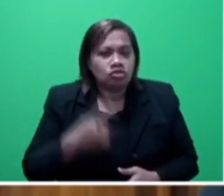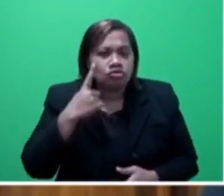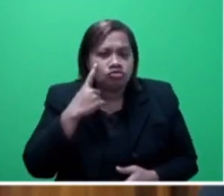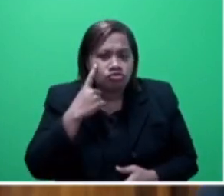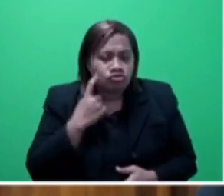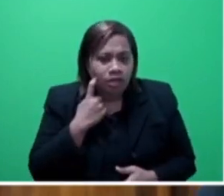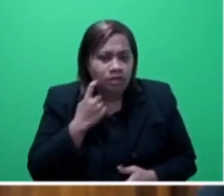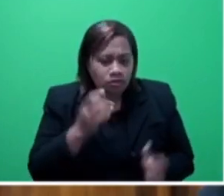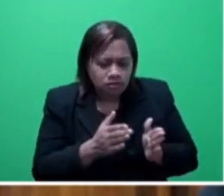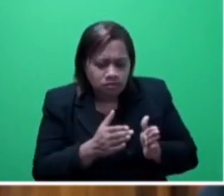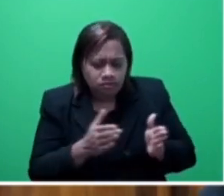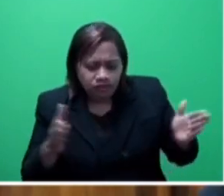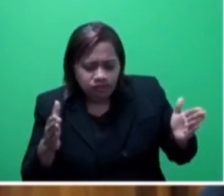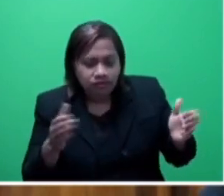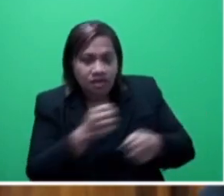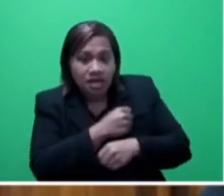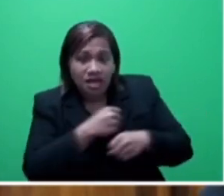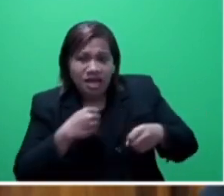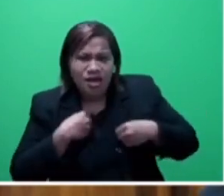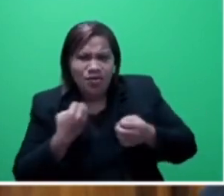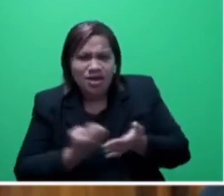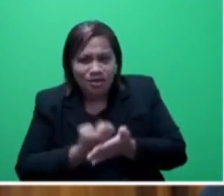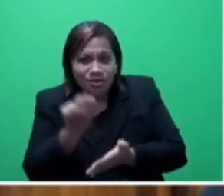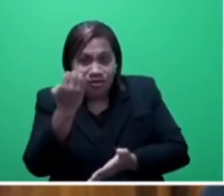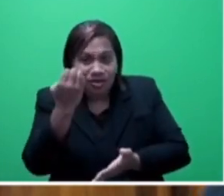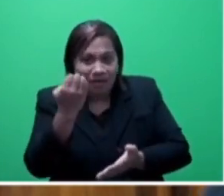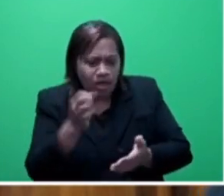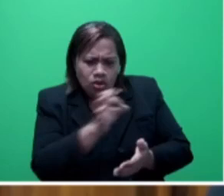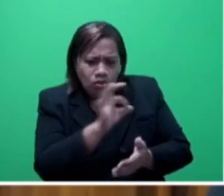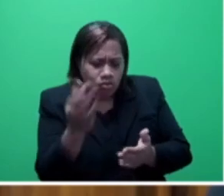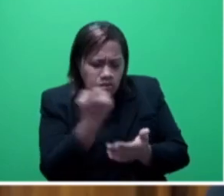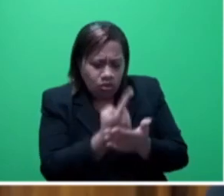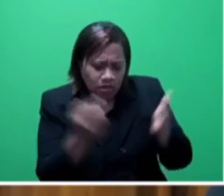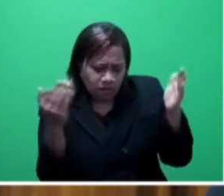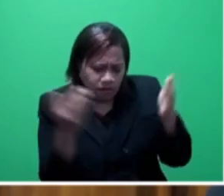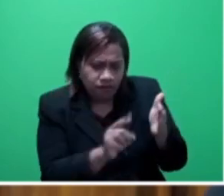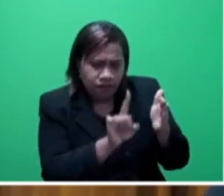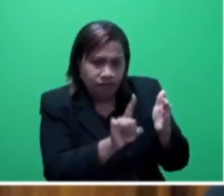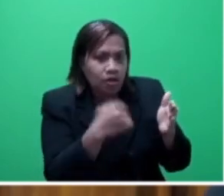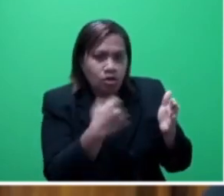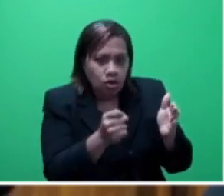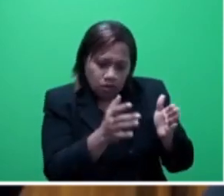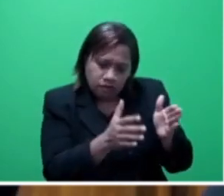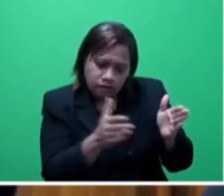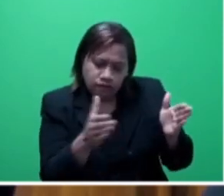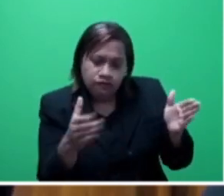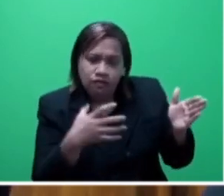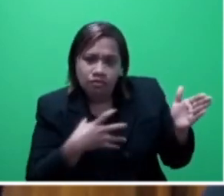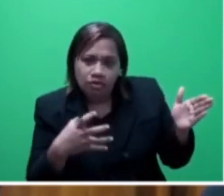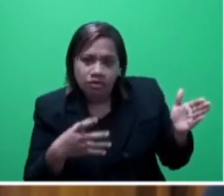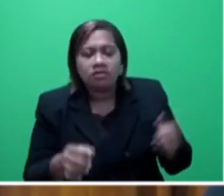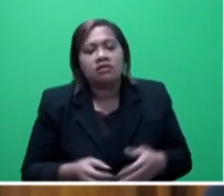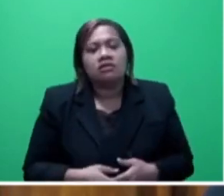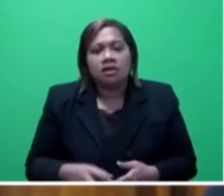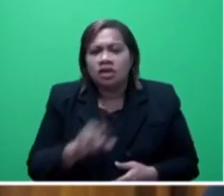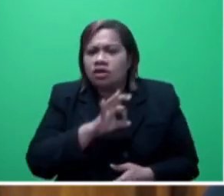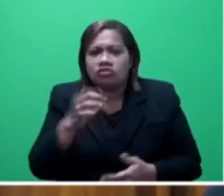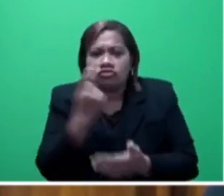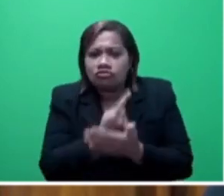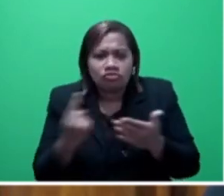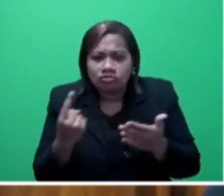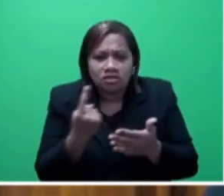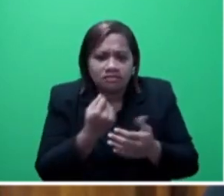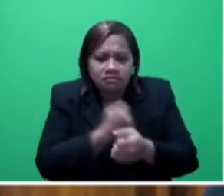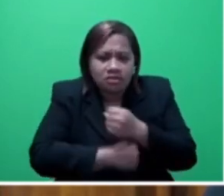base and not end up becoming a tourism and